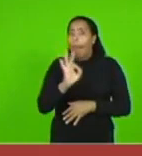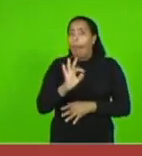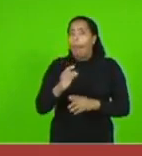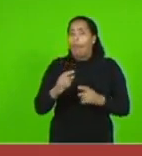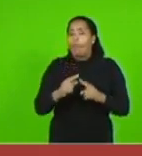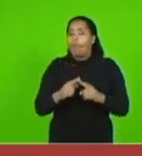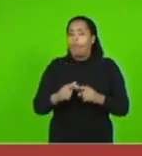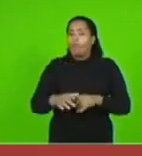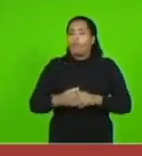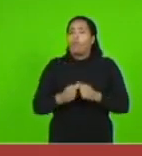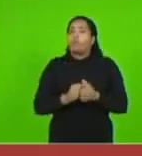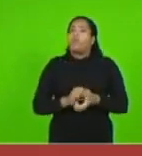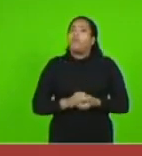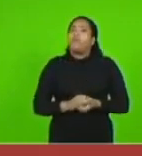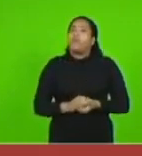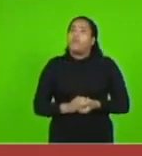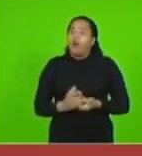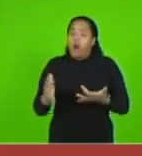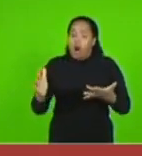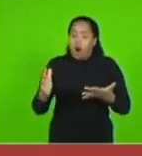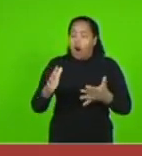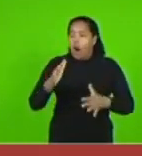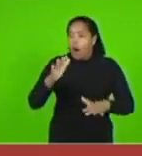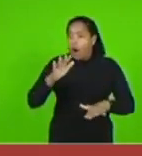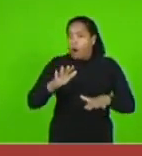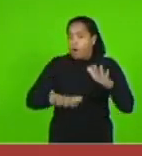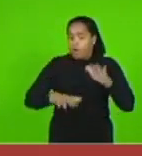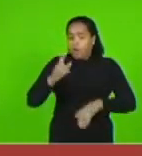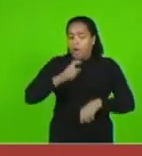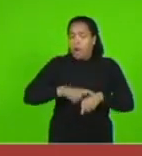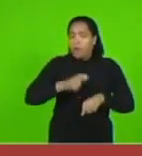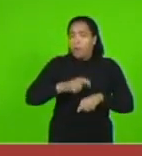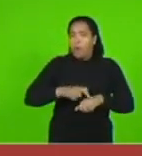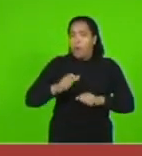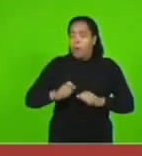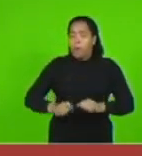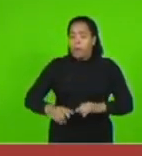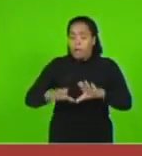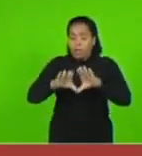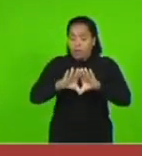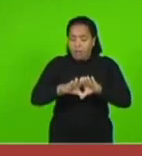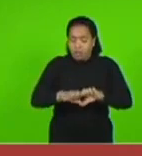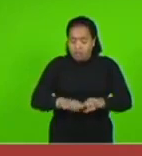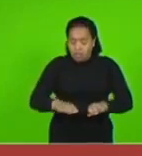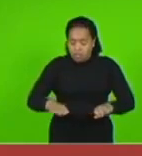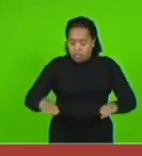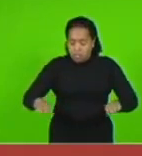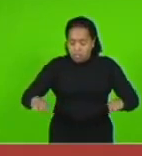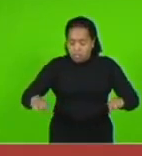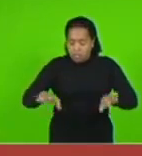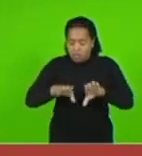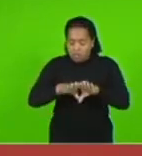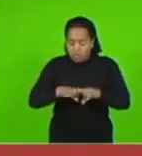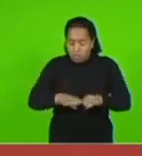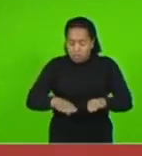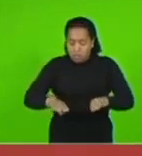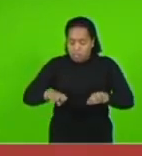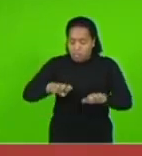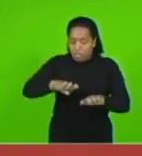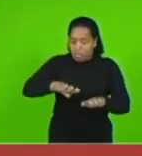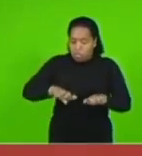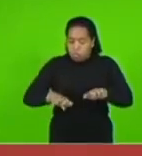of the ships are going to be destroyed, this hasn't happened yet. We have to be aware of this, that this is still going to